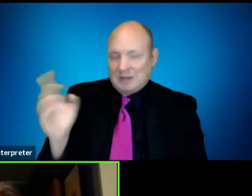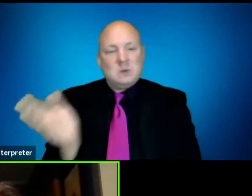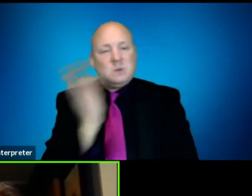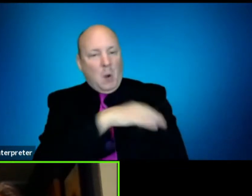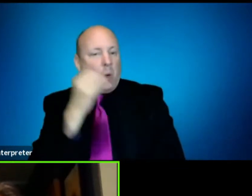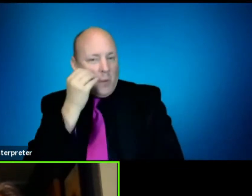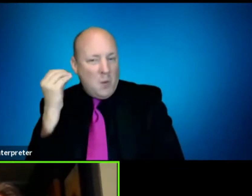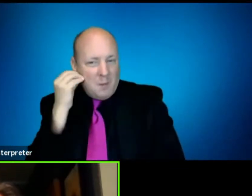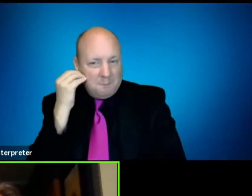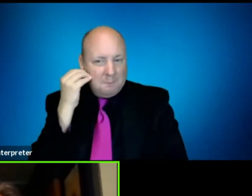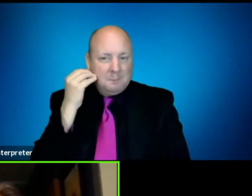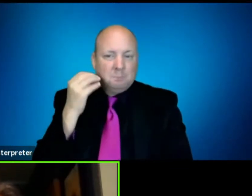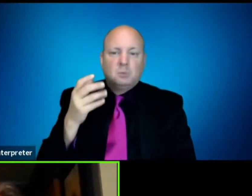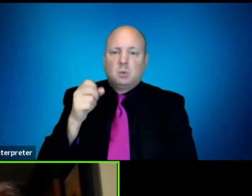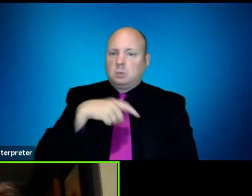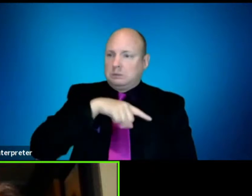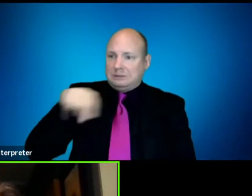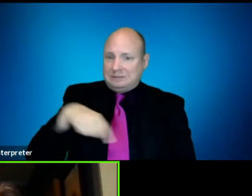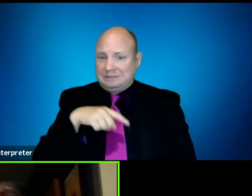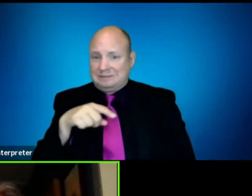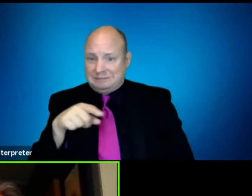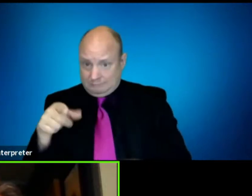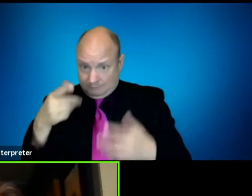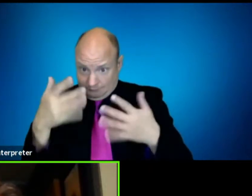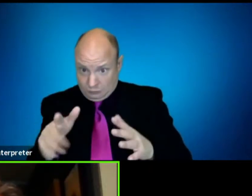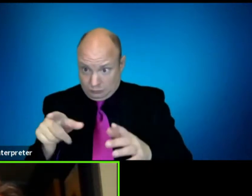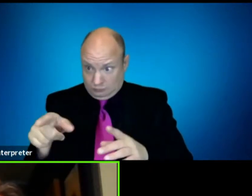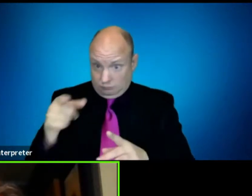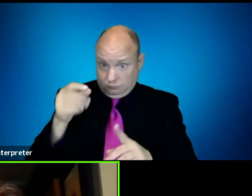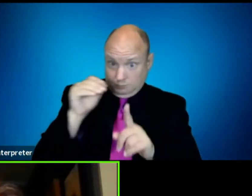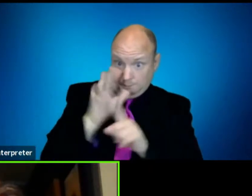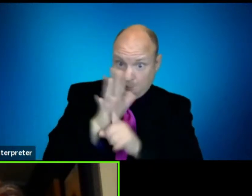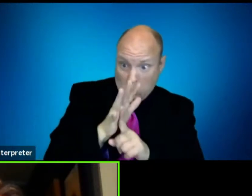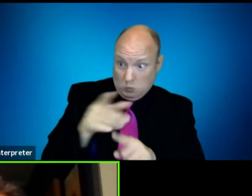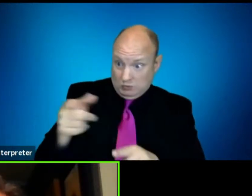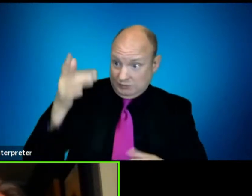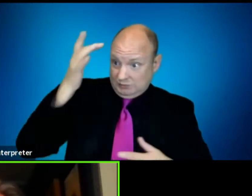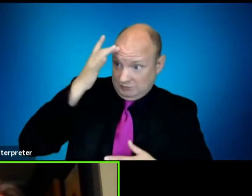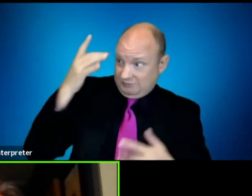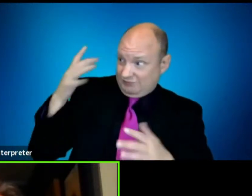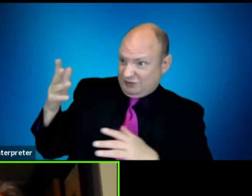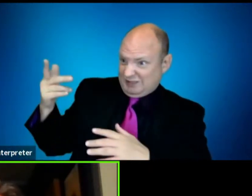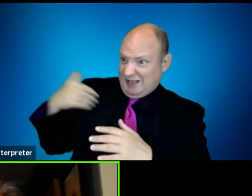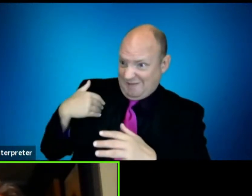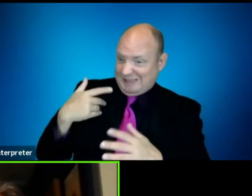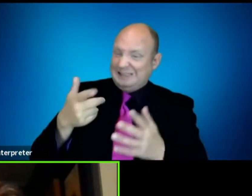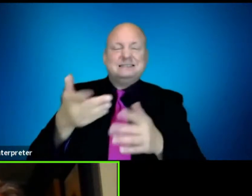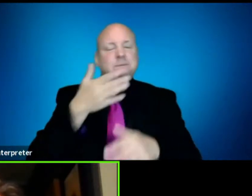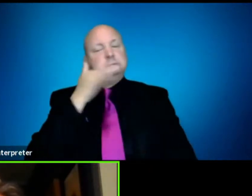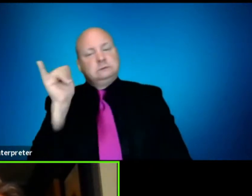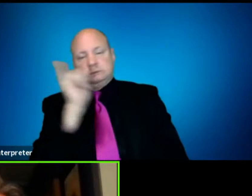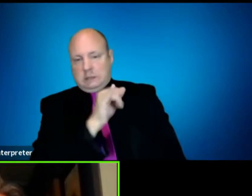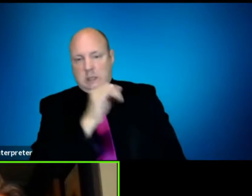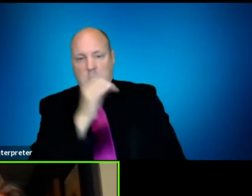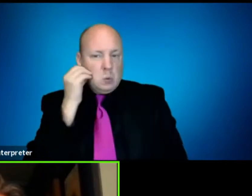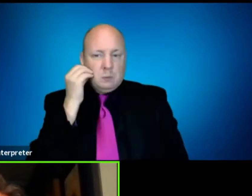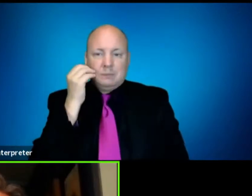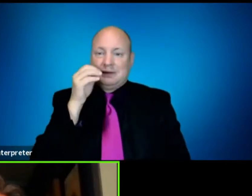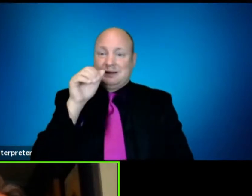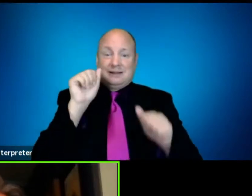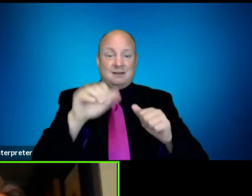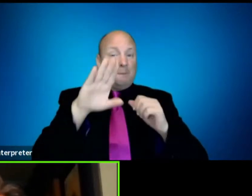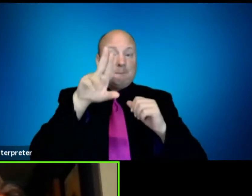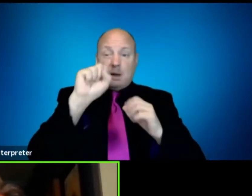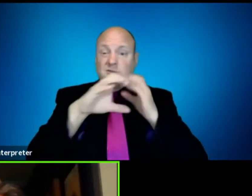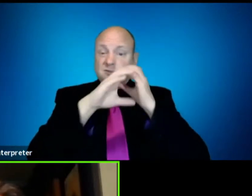at home, and that can mean large numbers of students from a whole classroom or a bus if we don't have assigned seating and can't fully determine